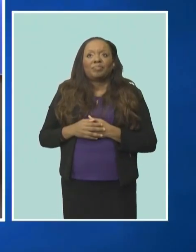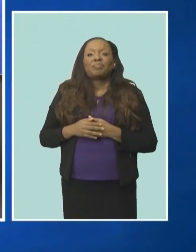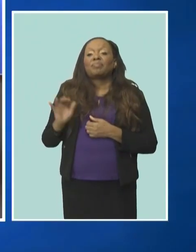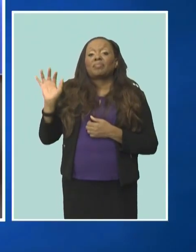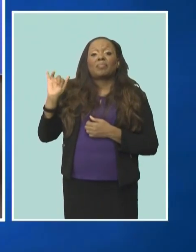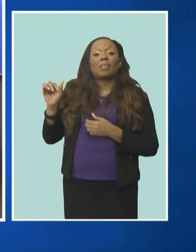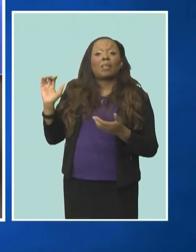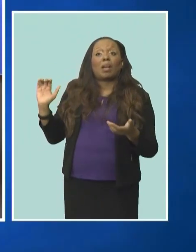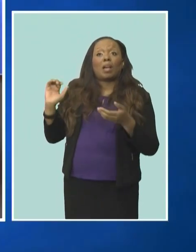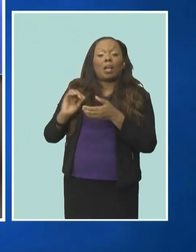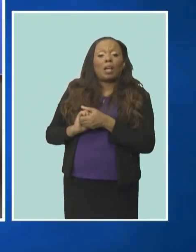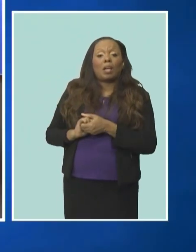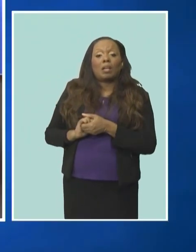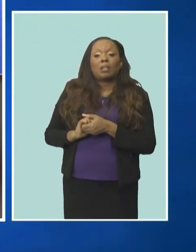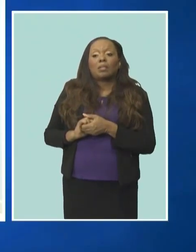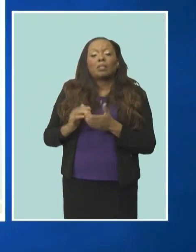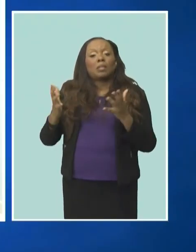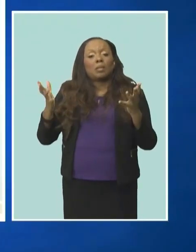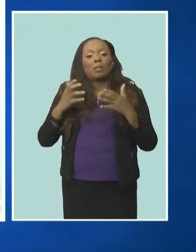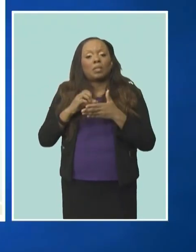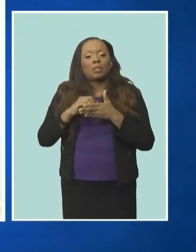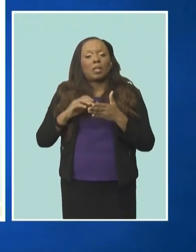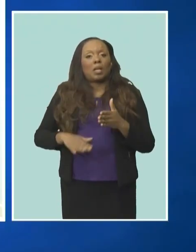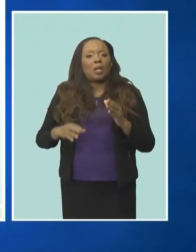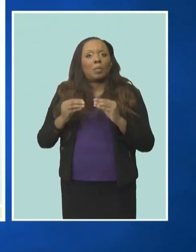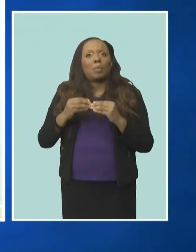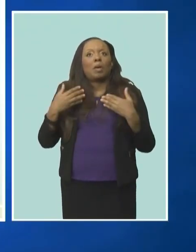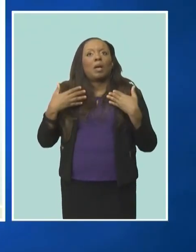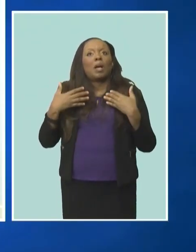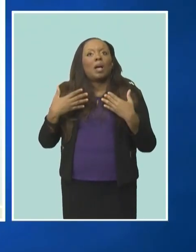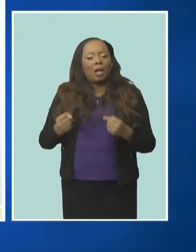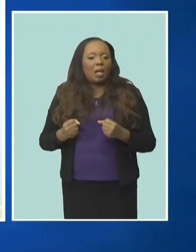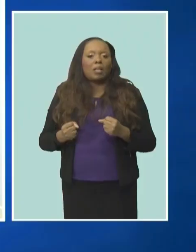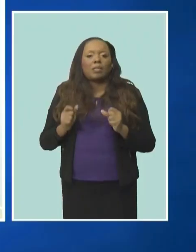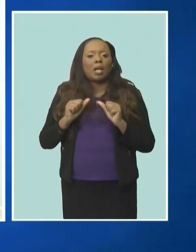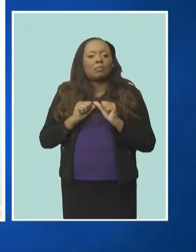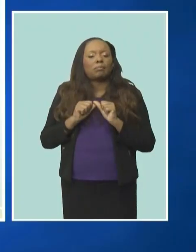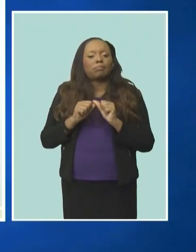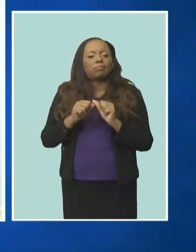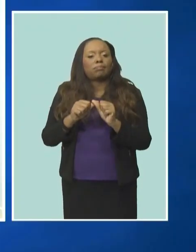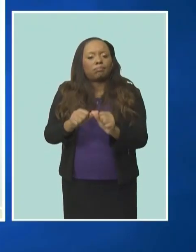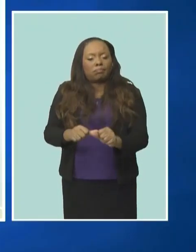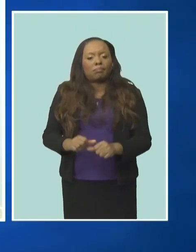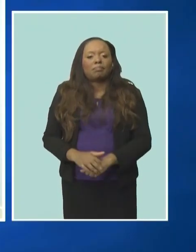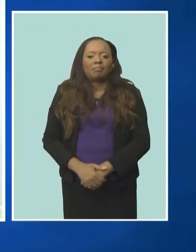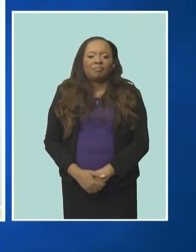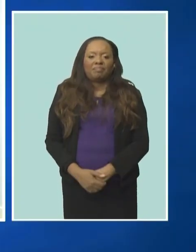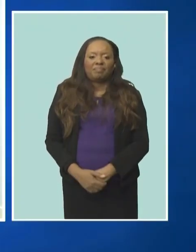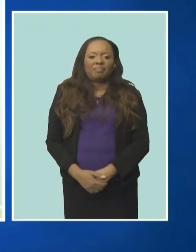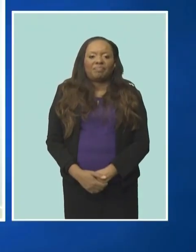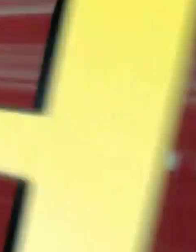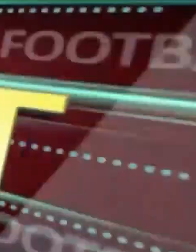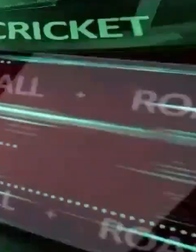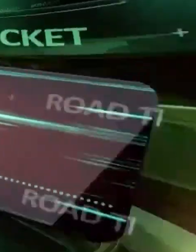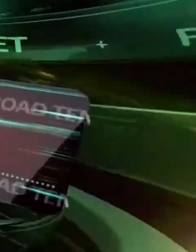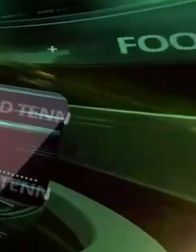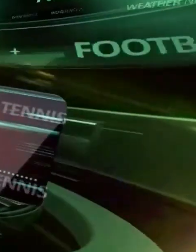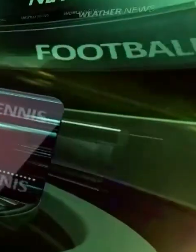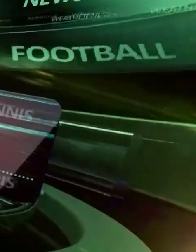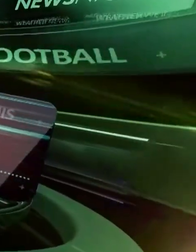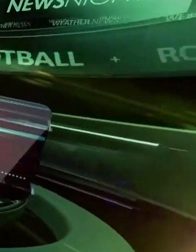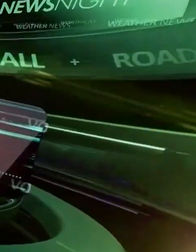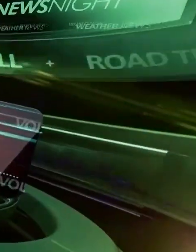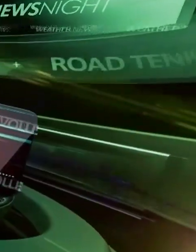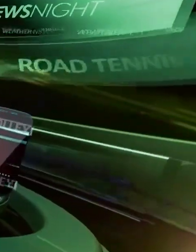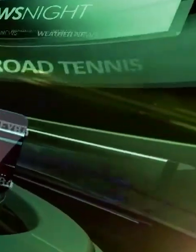is intended to keep students healthy, one sip at a time. Deanza Roberts, CBC News.